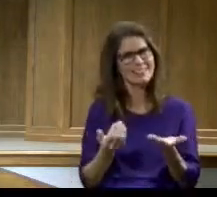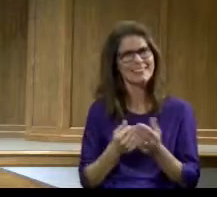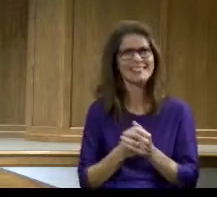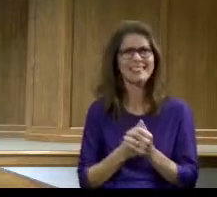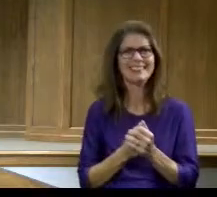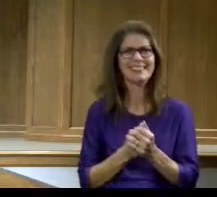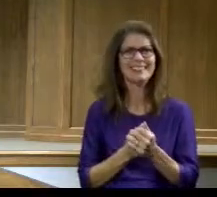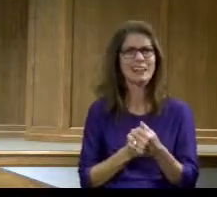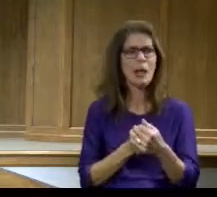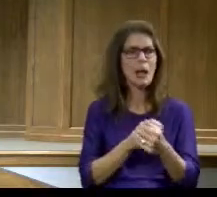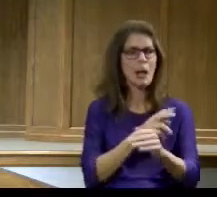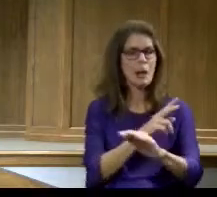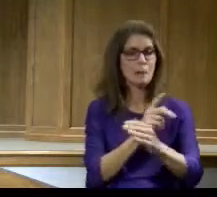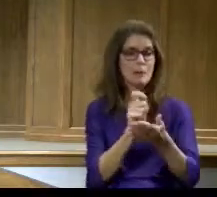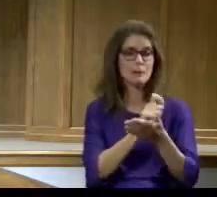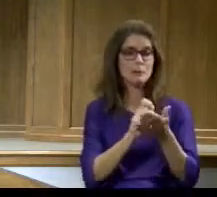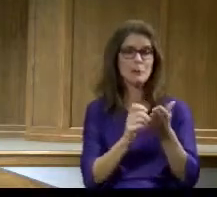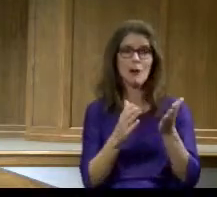in a different direction.